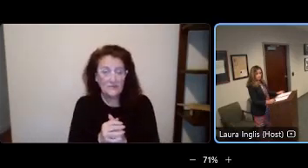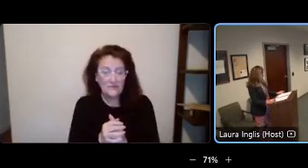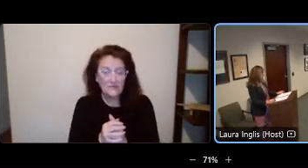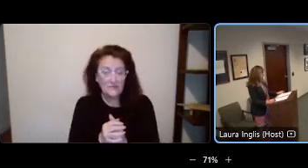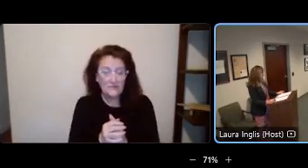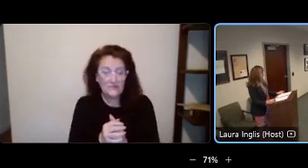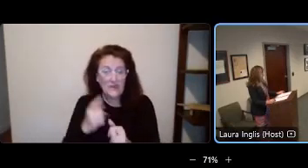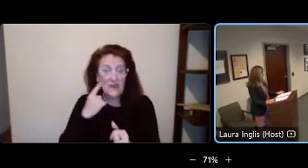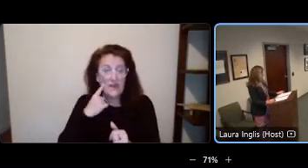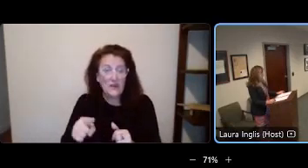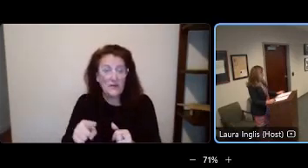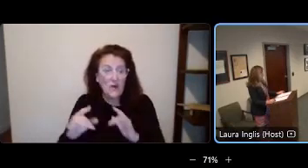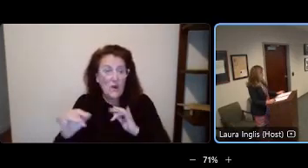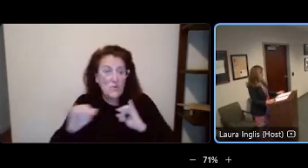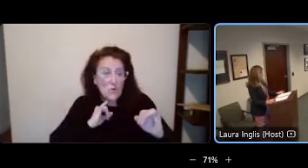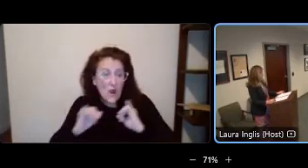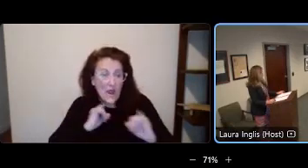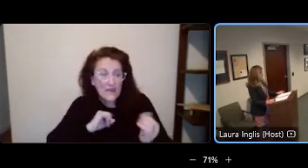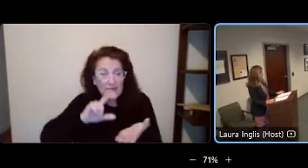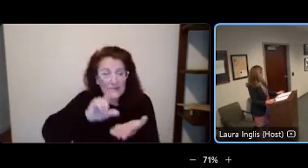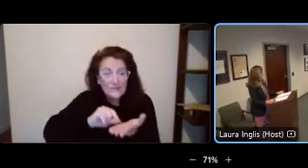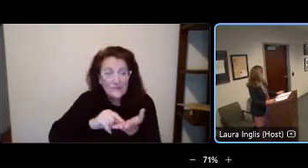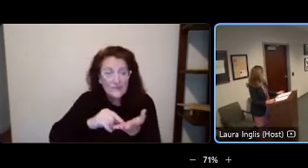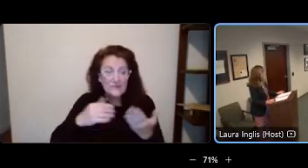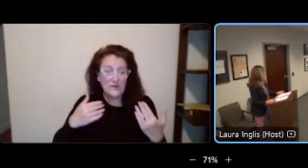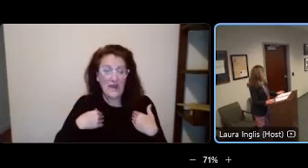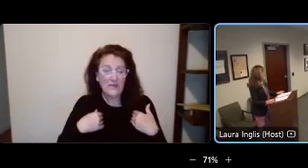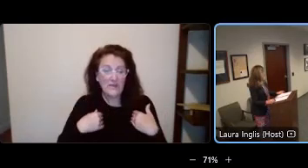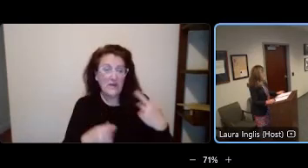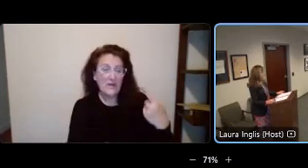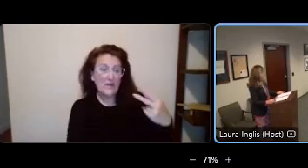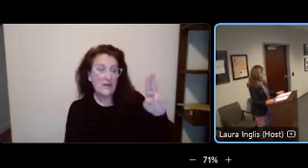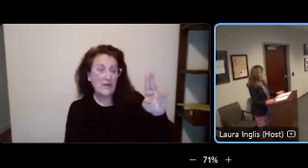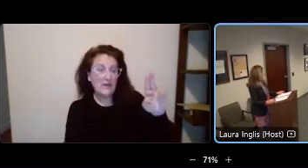For press inquiries, we have a mailbox,